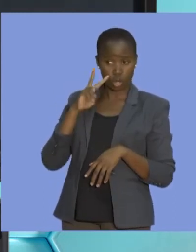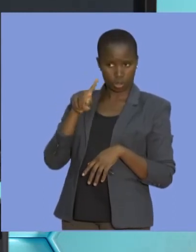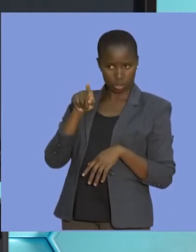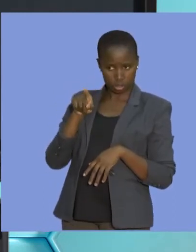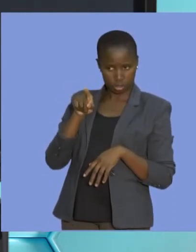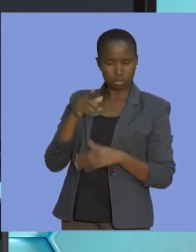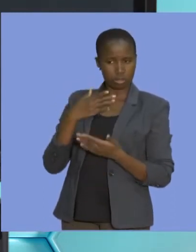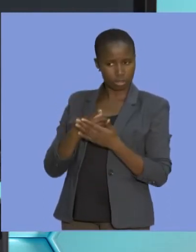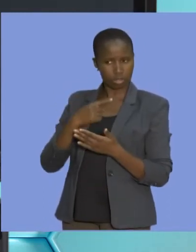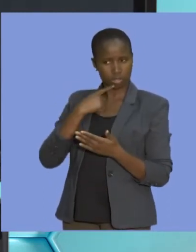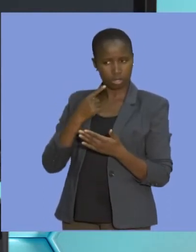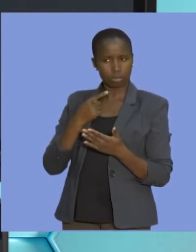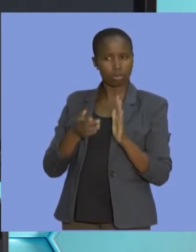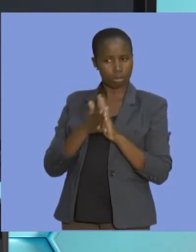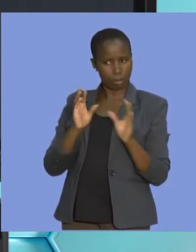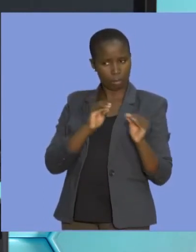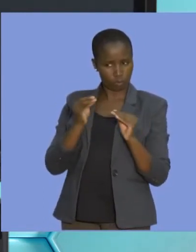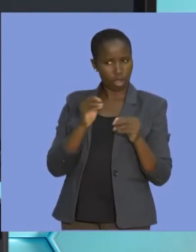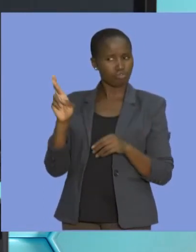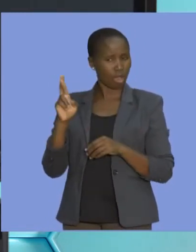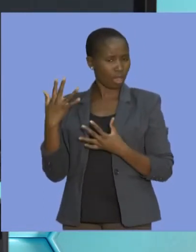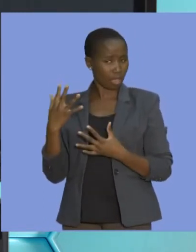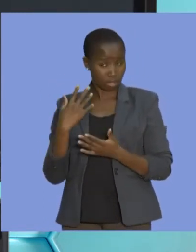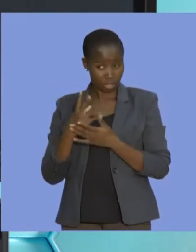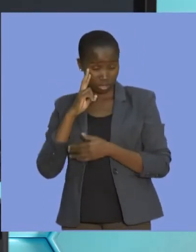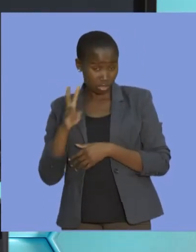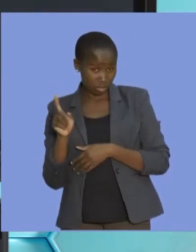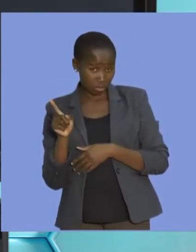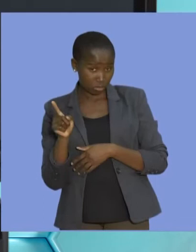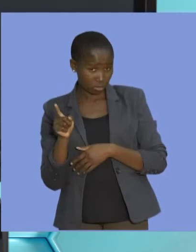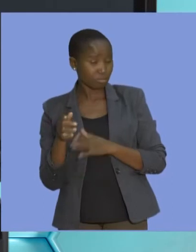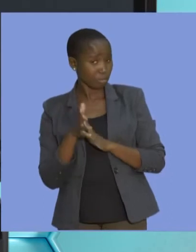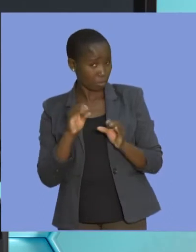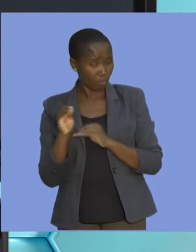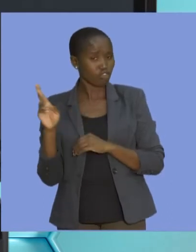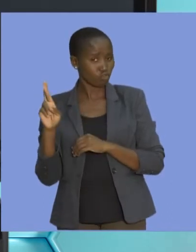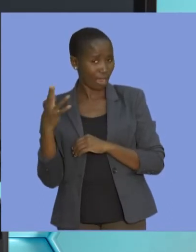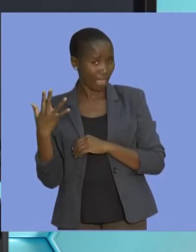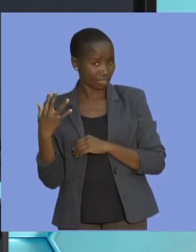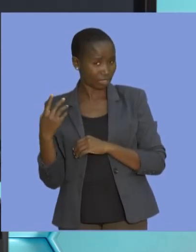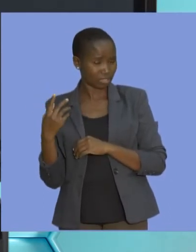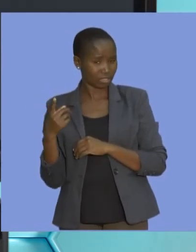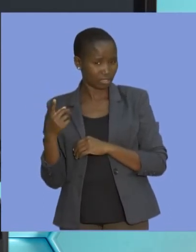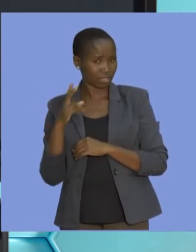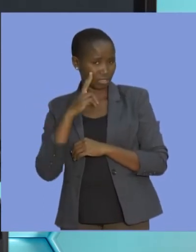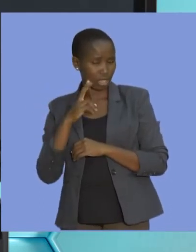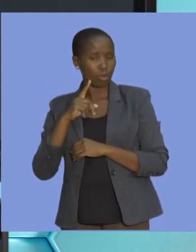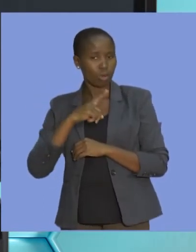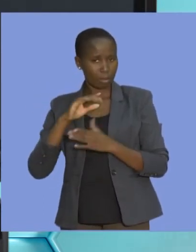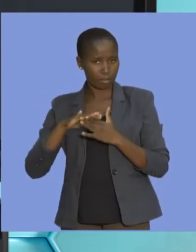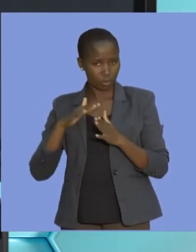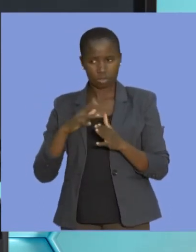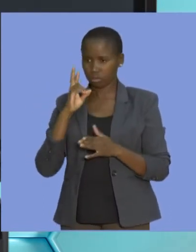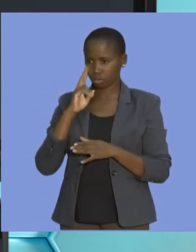is skewed to the right. Can you see that that is skewed to the right? By just looking at the distribution of the whisker, by looking at the